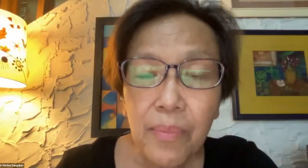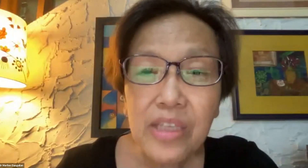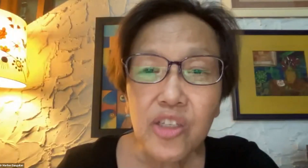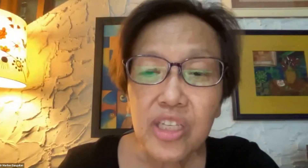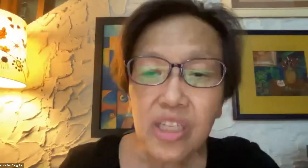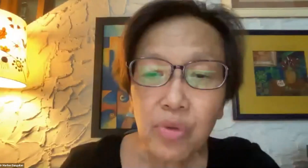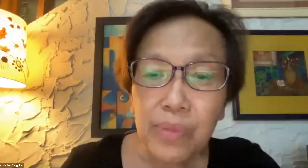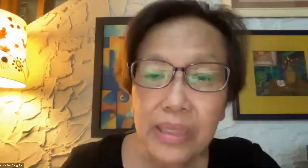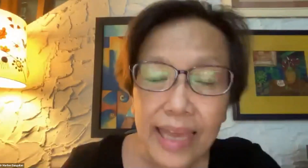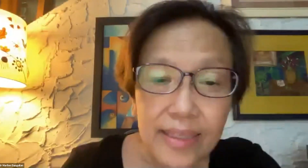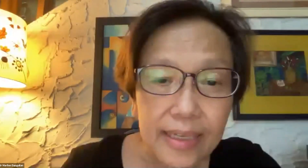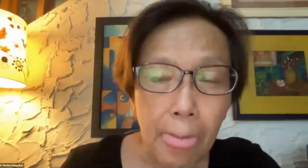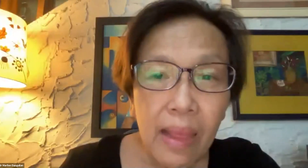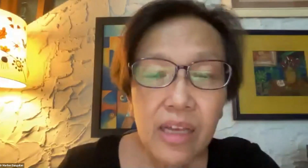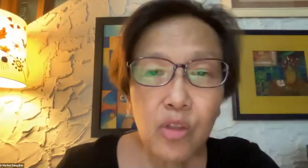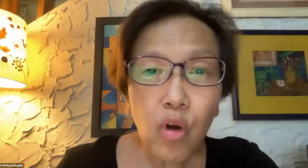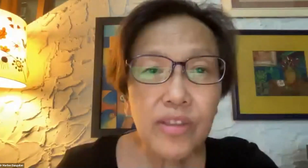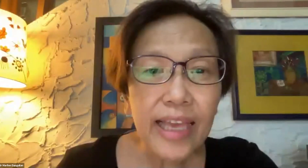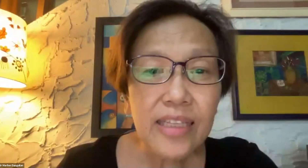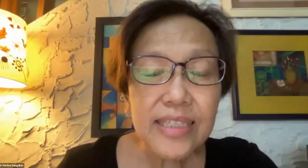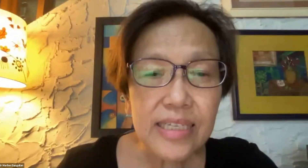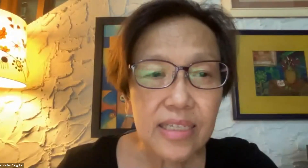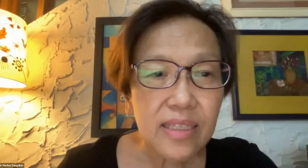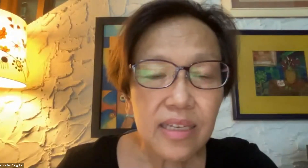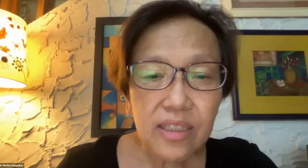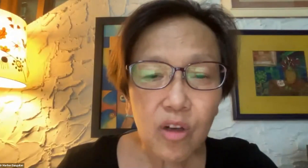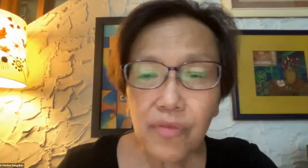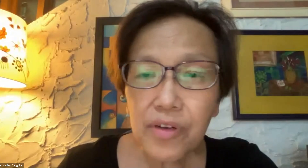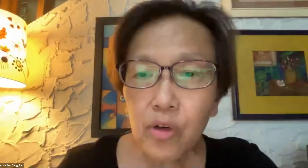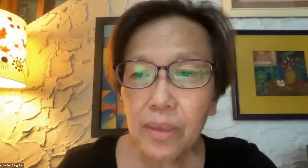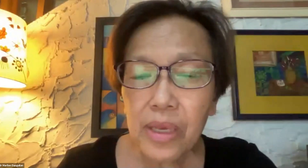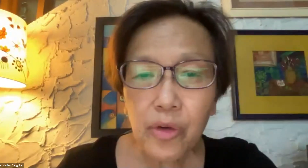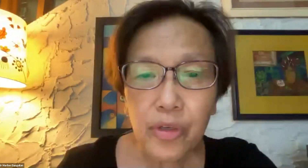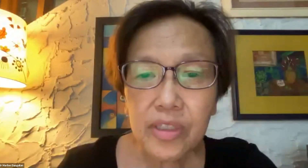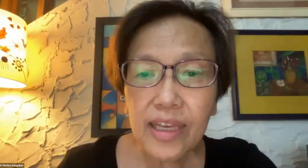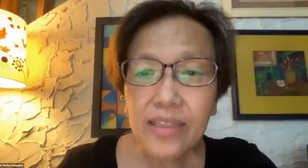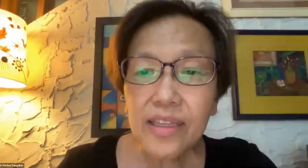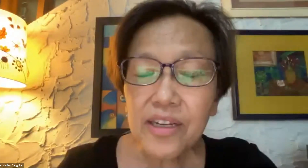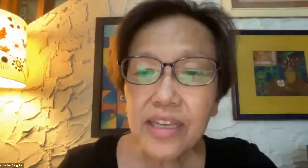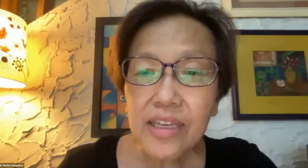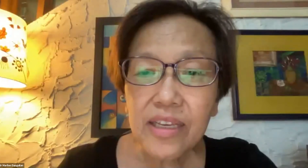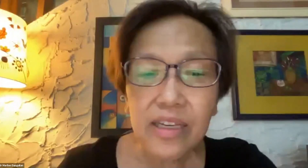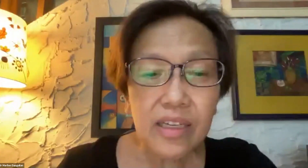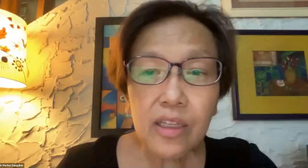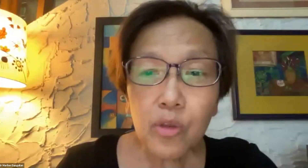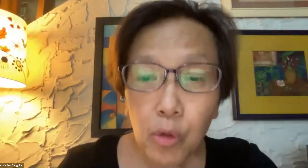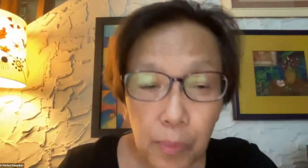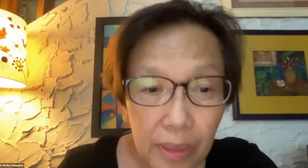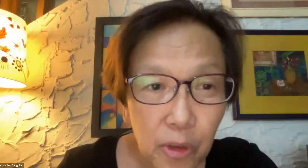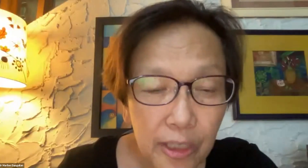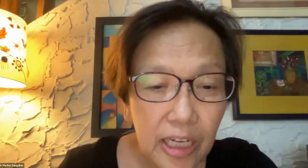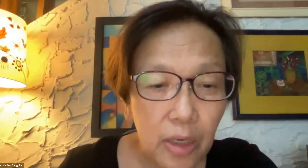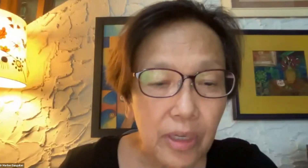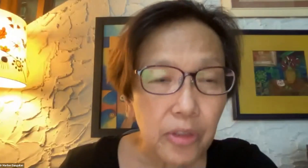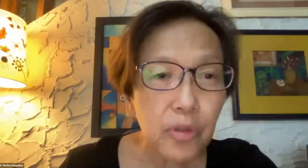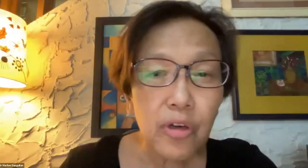convey the messages that we've been getting to all the LCEs, the governor, the mayors, and then they're saying here, tuloy pa